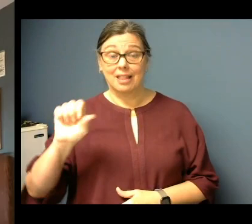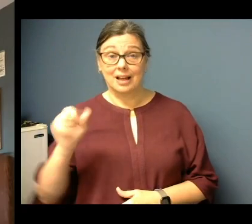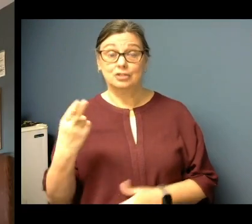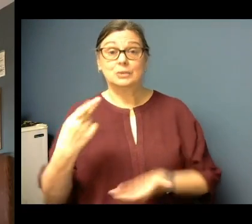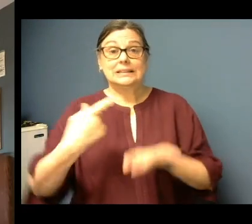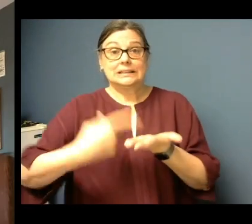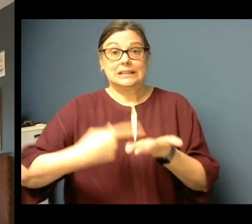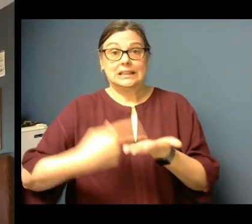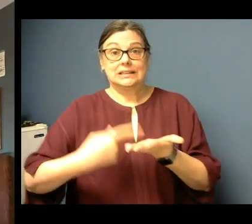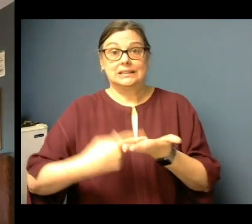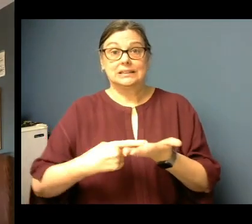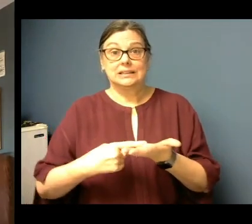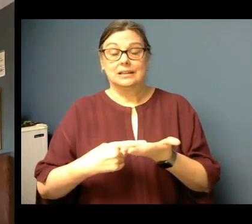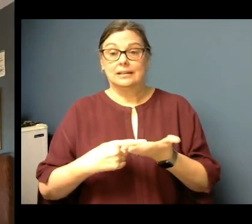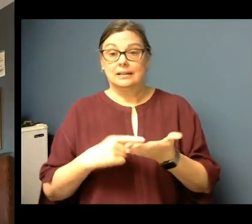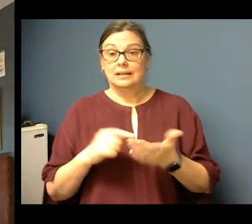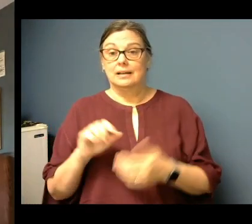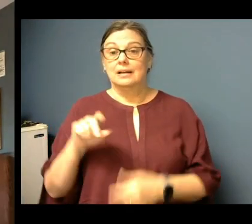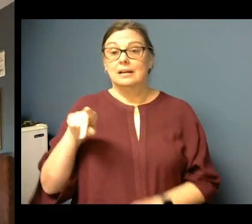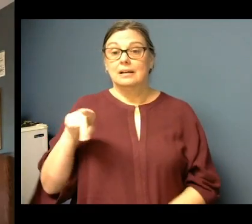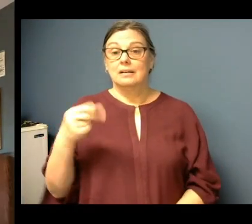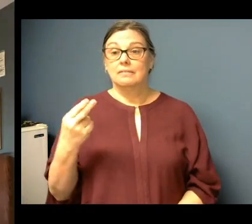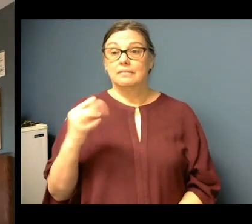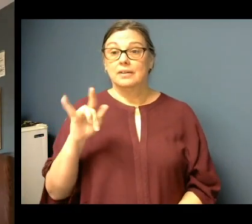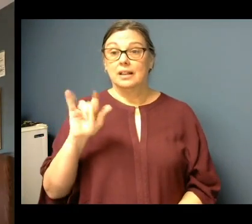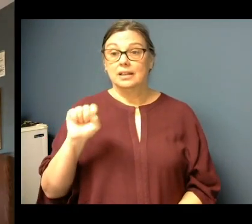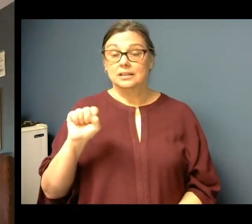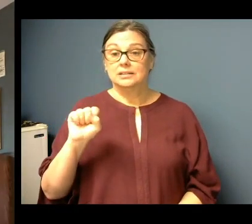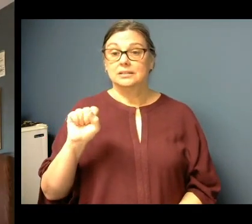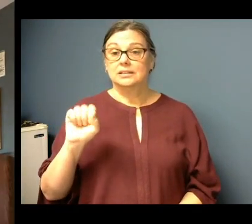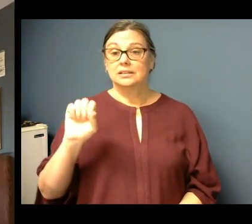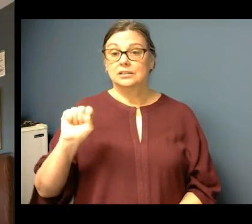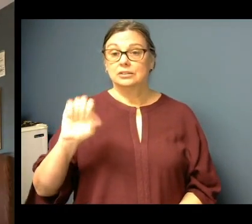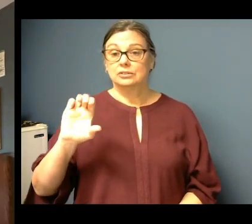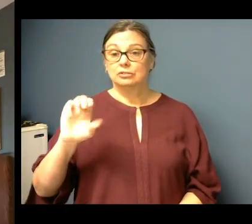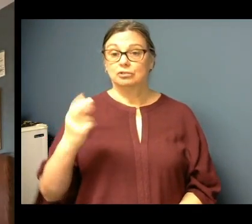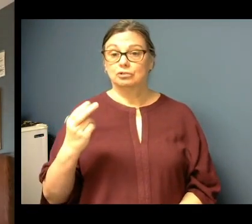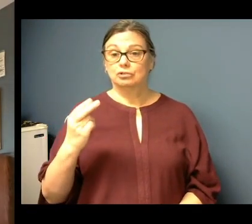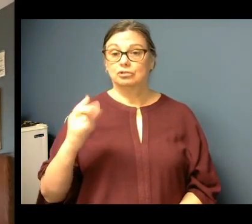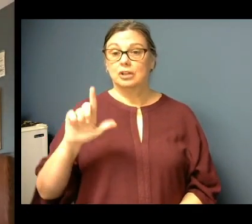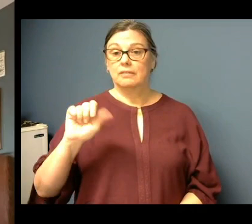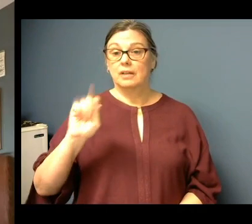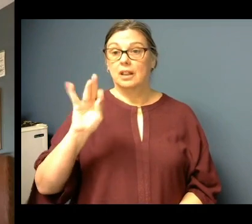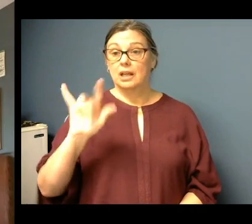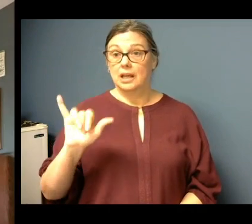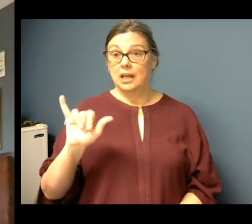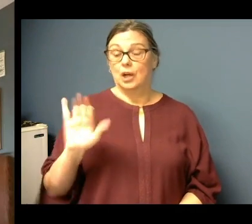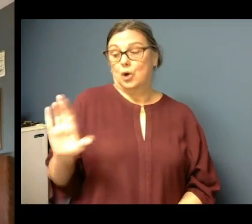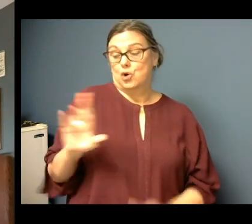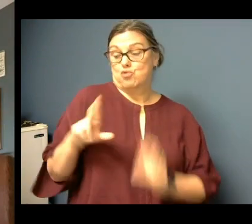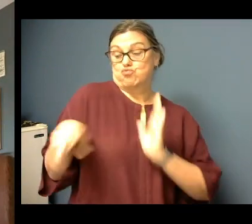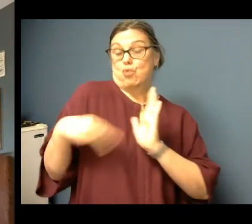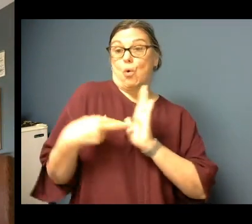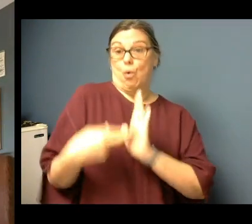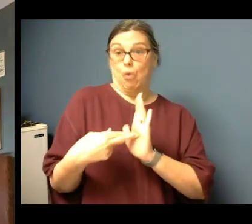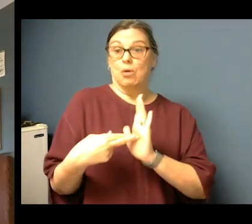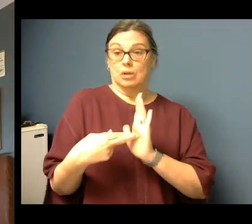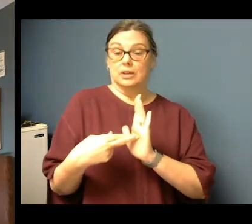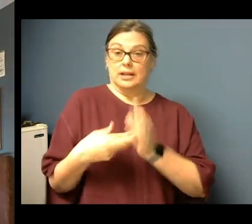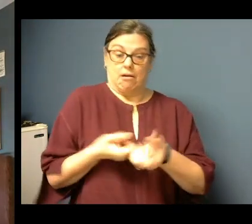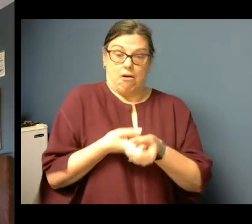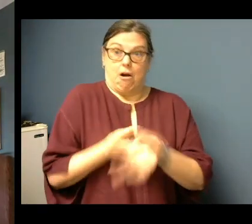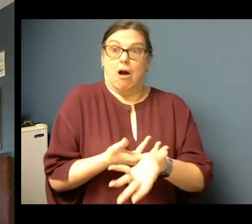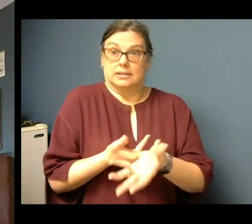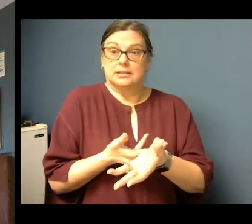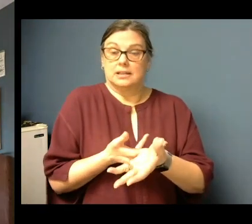with that backlash. We'll talk about Phil Schlafly and her role in that backlash in